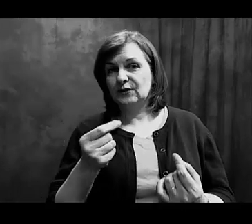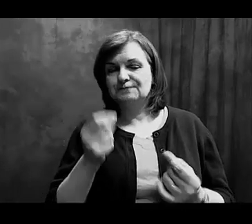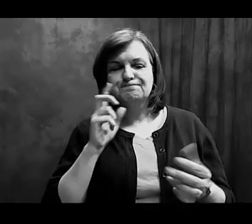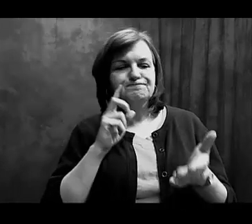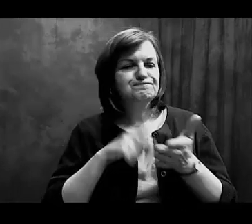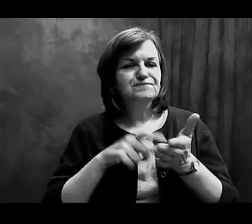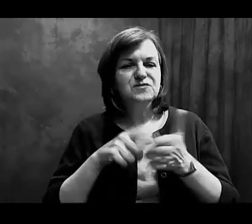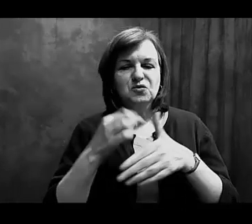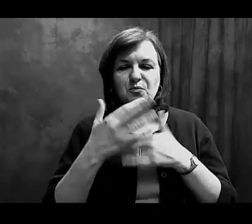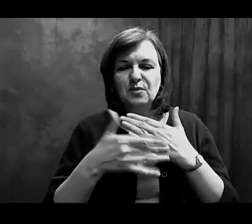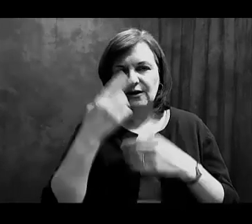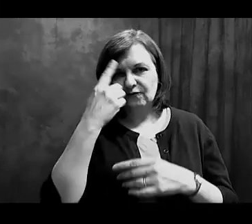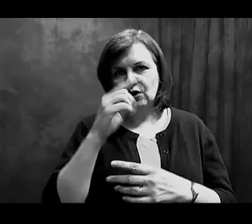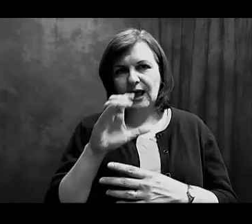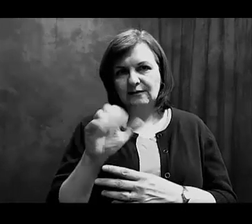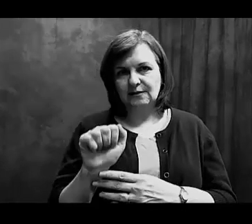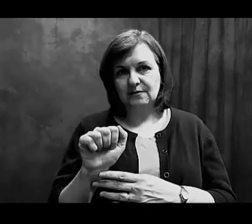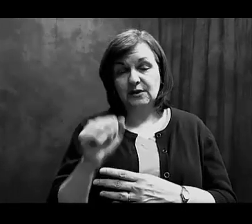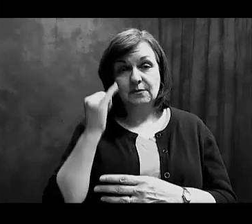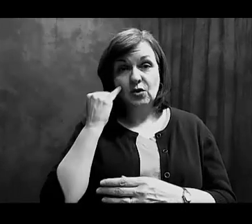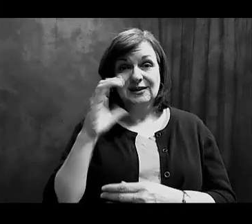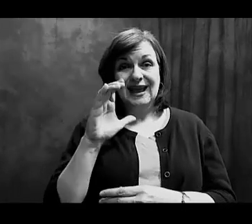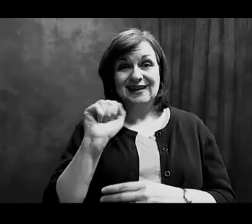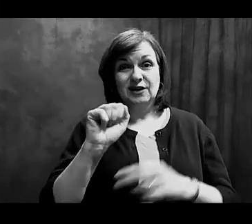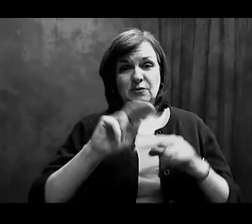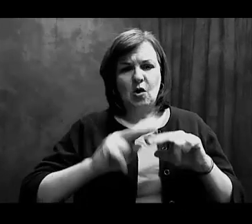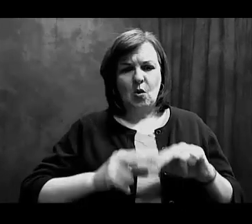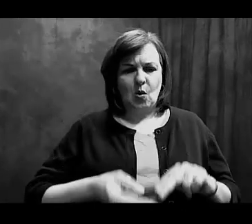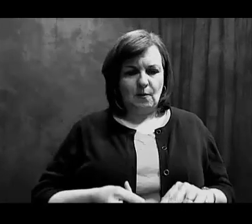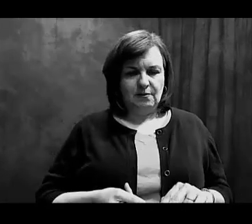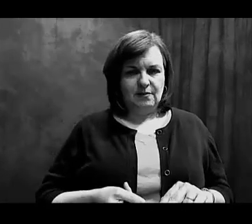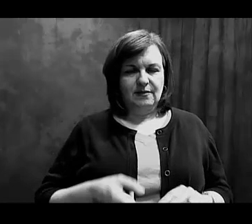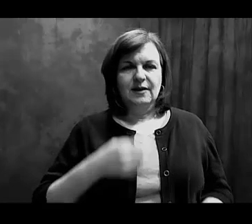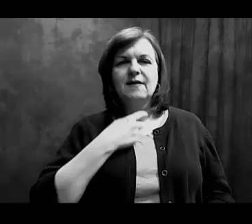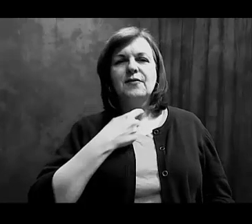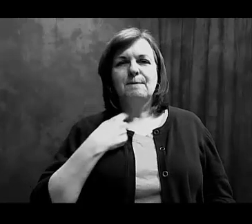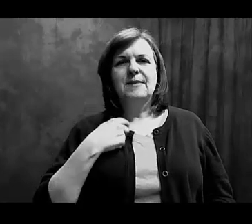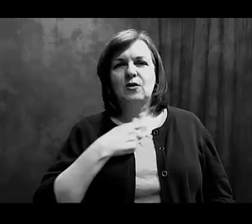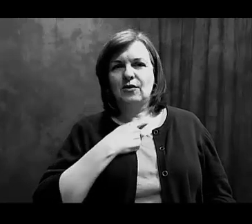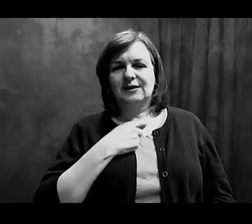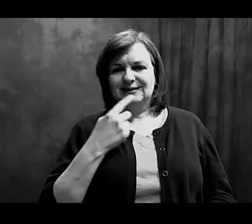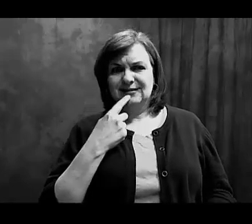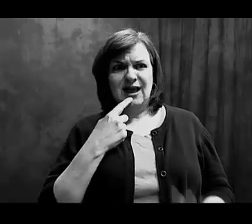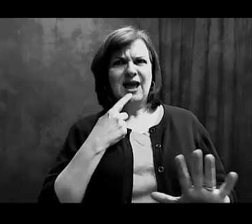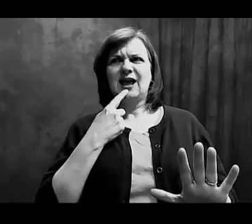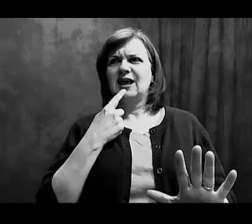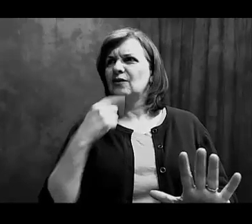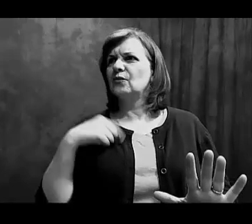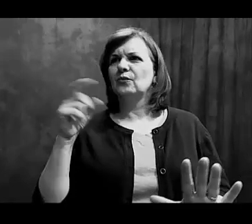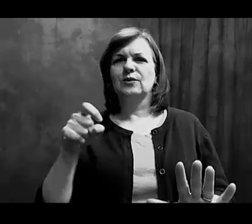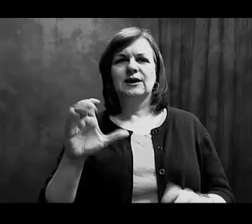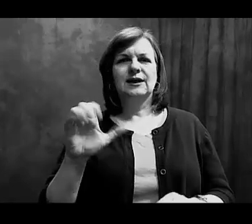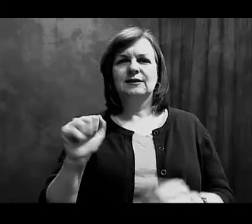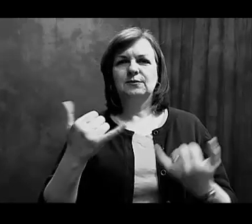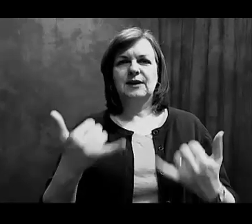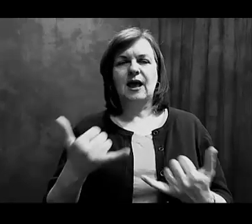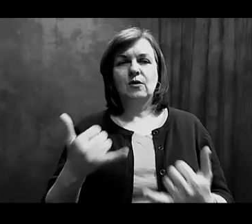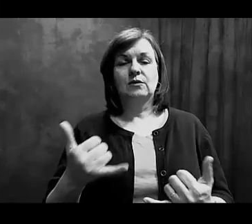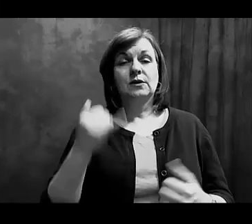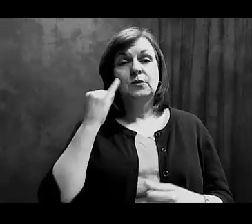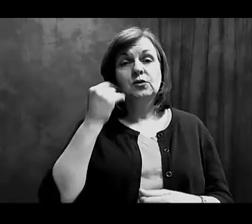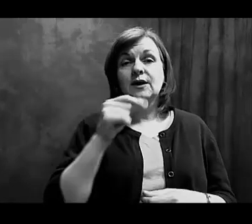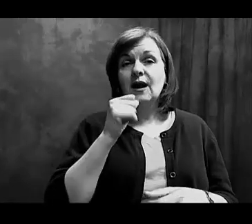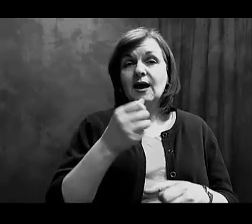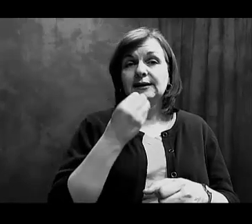your bloodstream for calcium. As soon as the calcium gets too low, the parathyroid says, hey, we need calcium